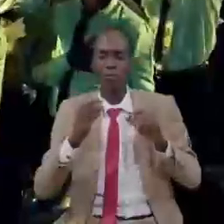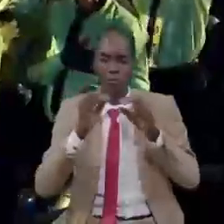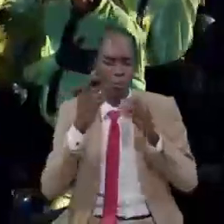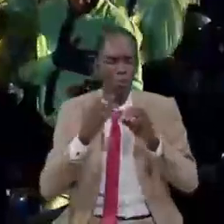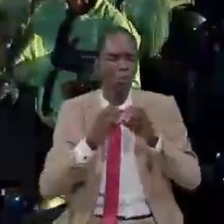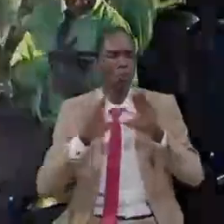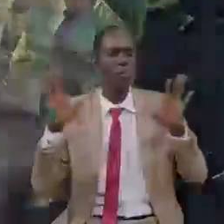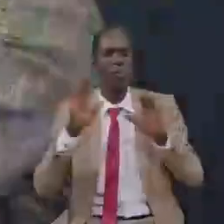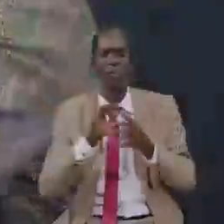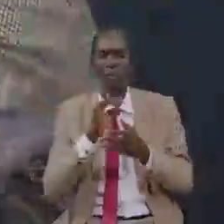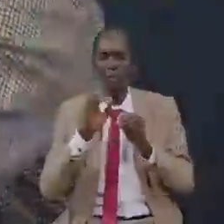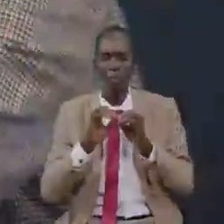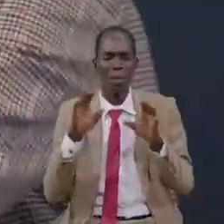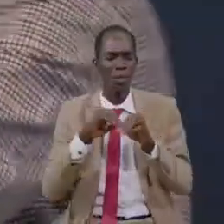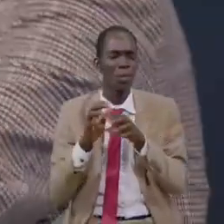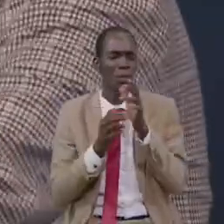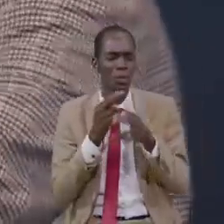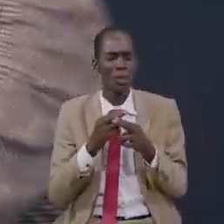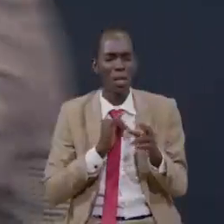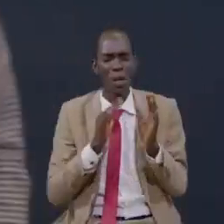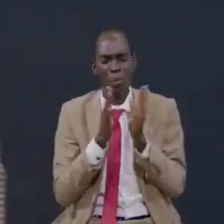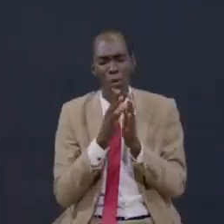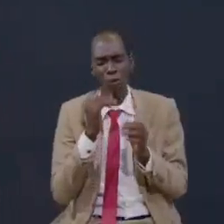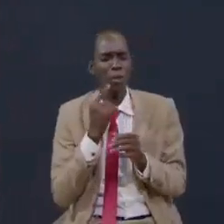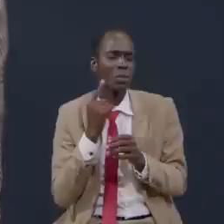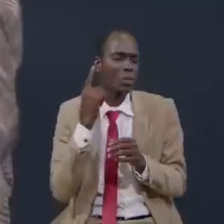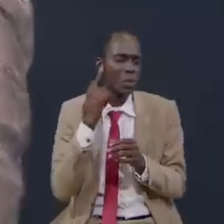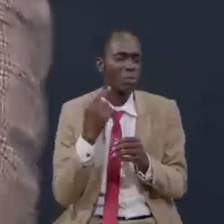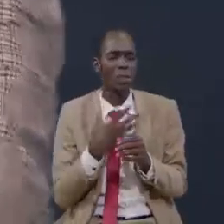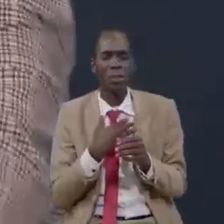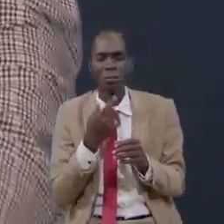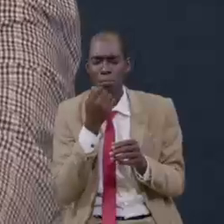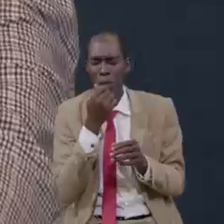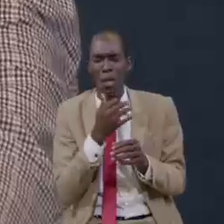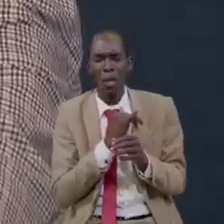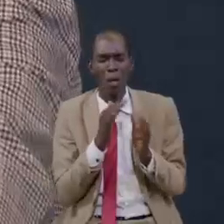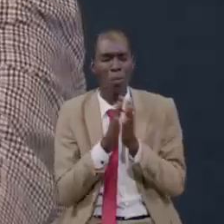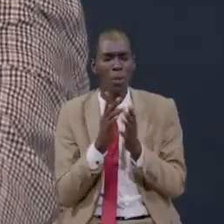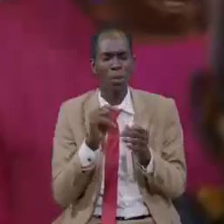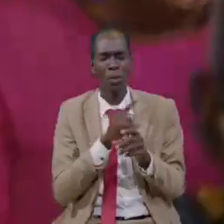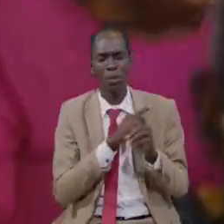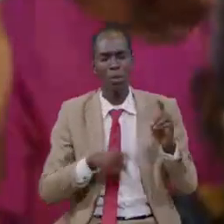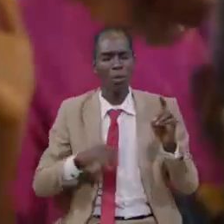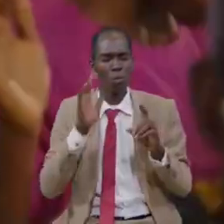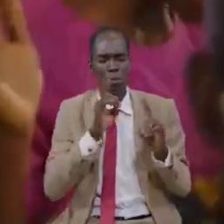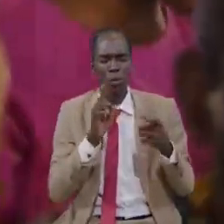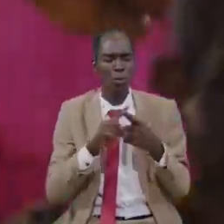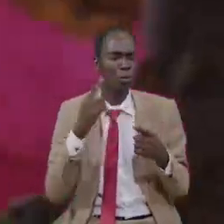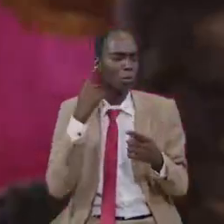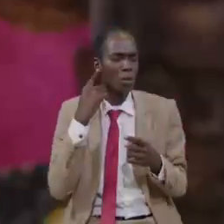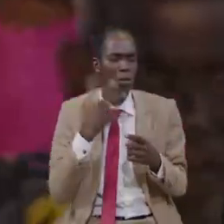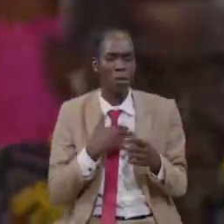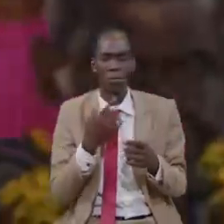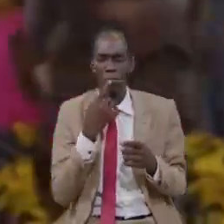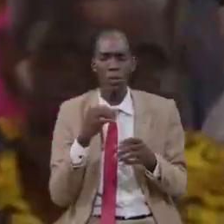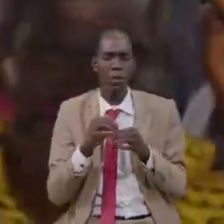dumb, I pray the Lord will touch your ears and touch your vocal cords. Speak out in Jesus' name.